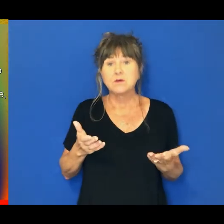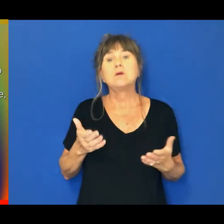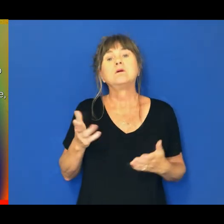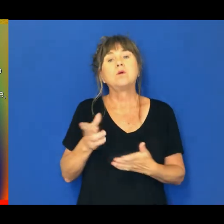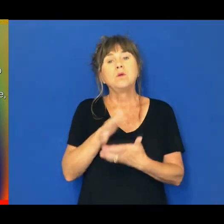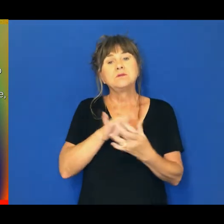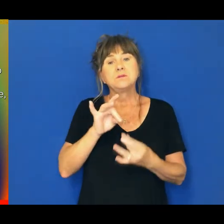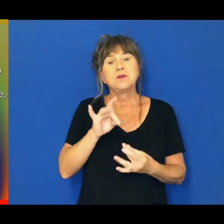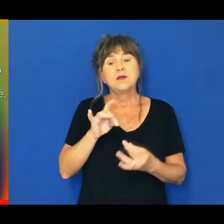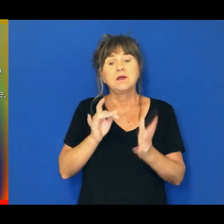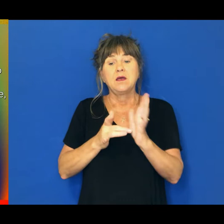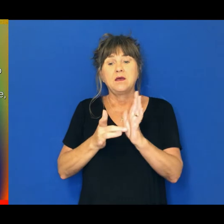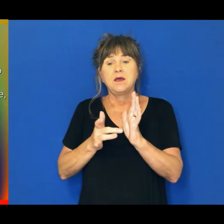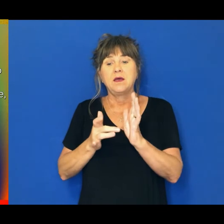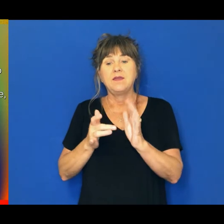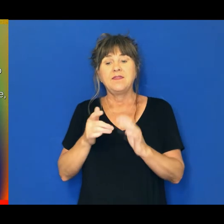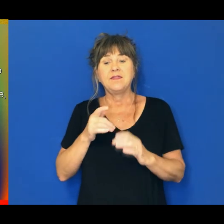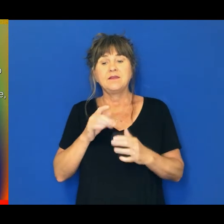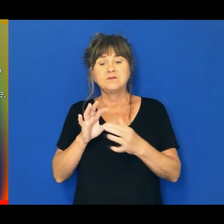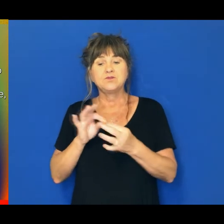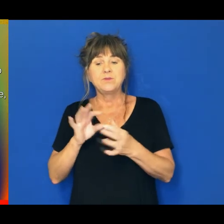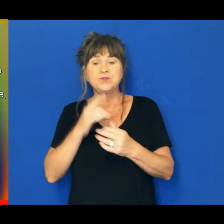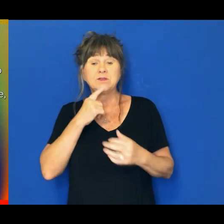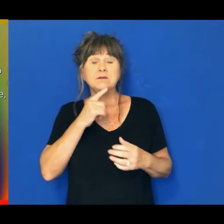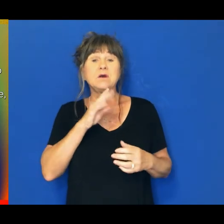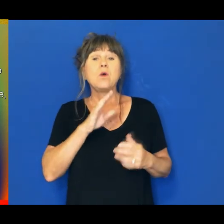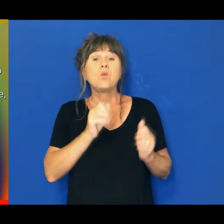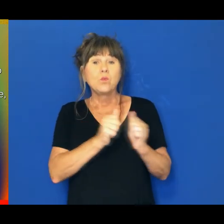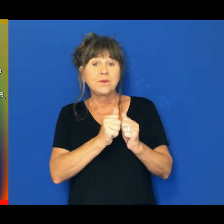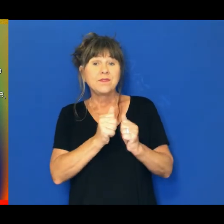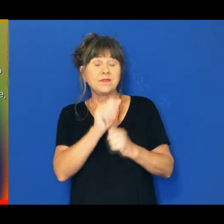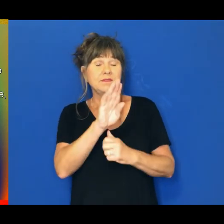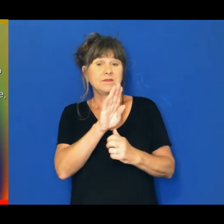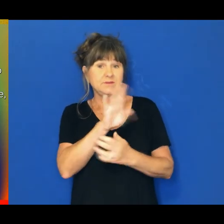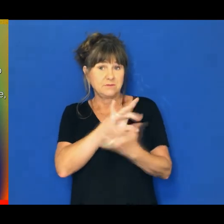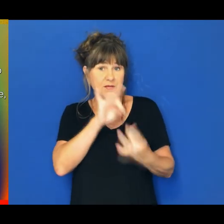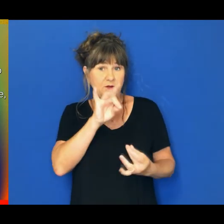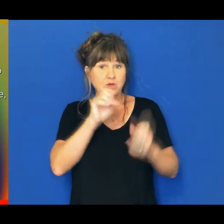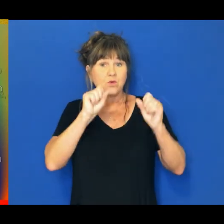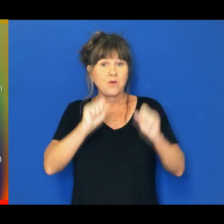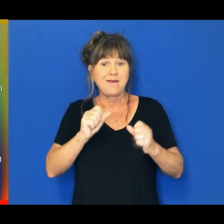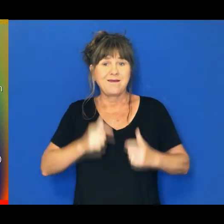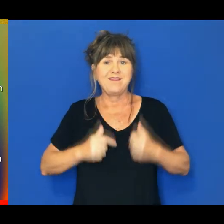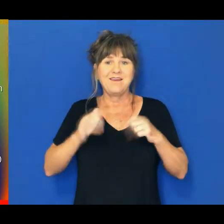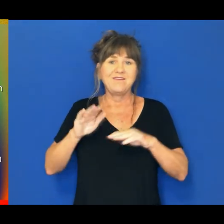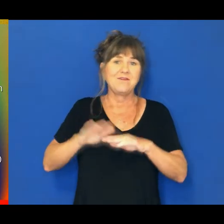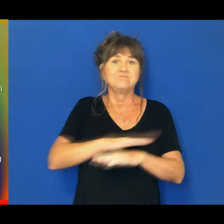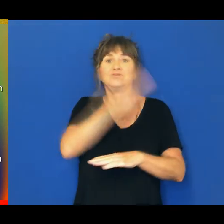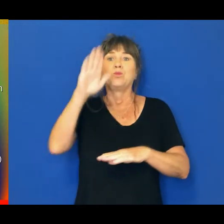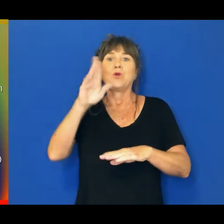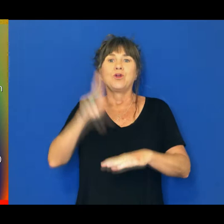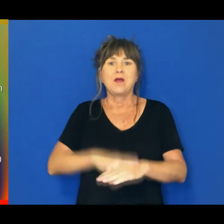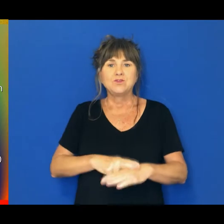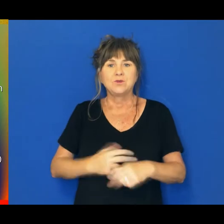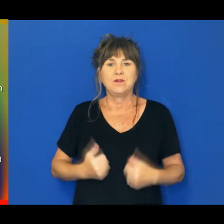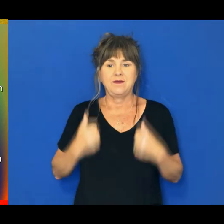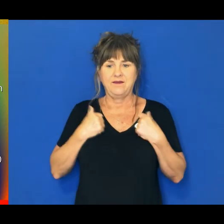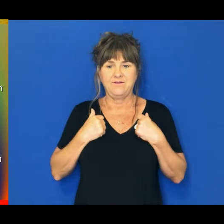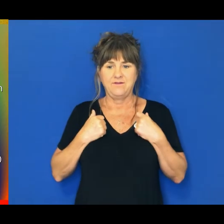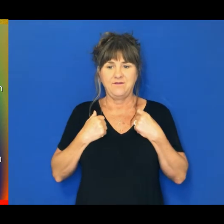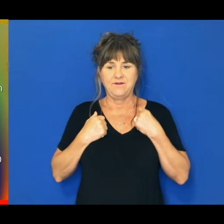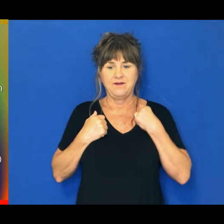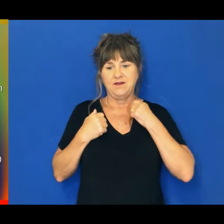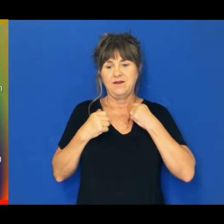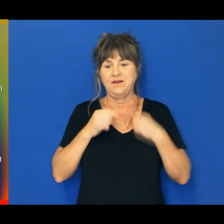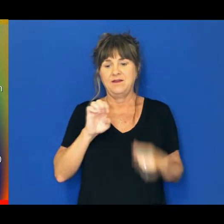Spirit, you can live a supernatural life. In Ephesians 3:20, the writer says, never doubt God's